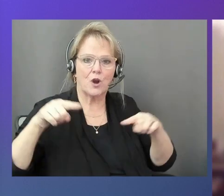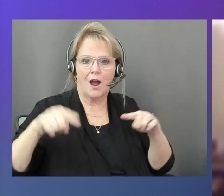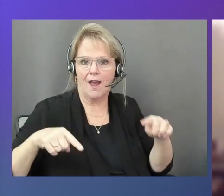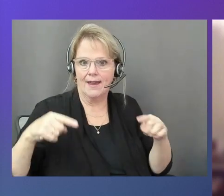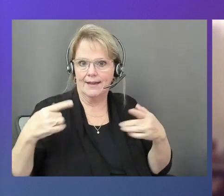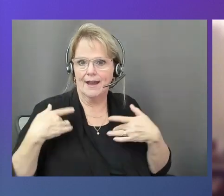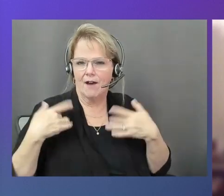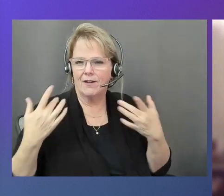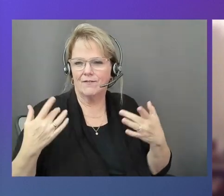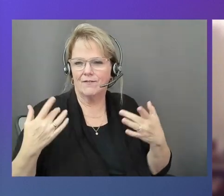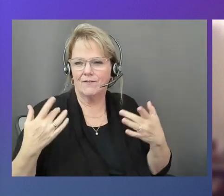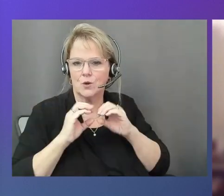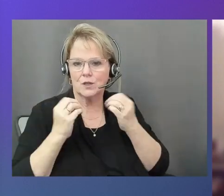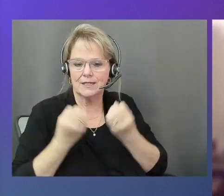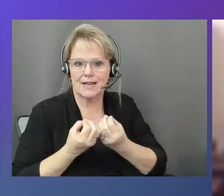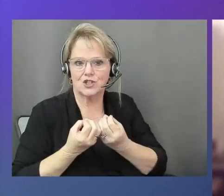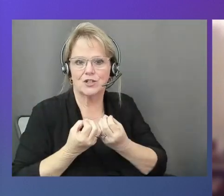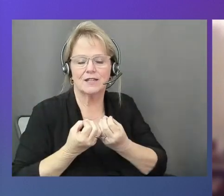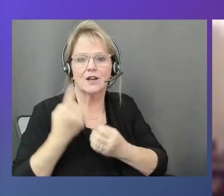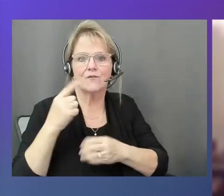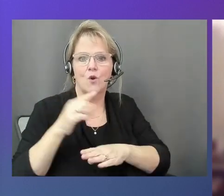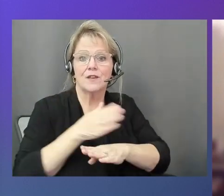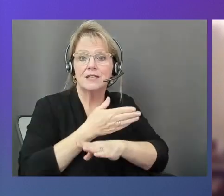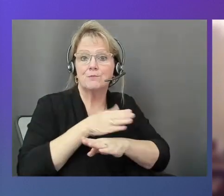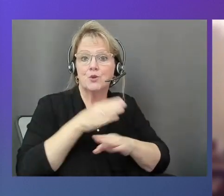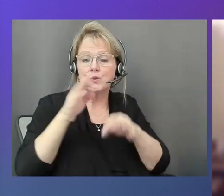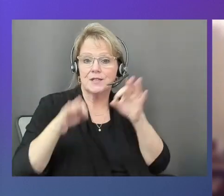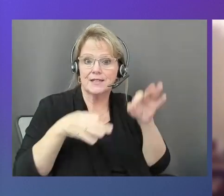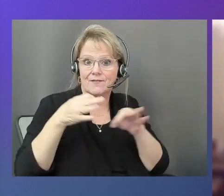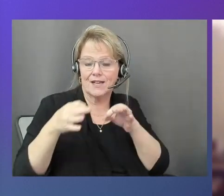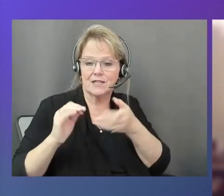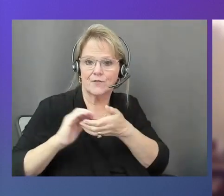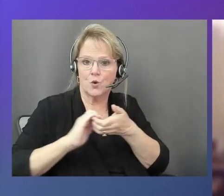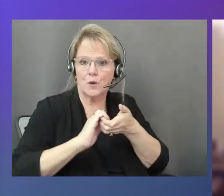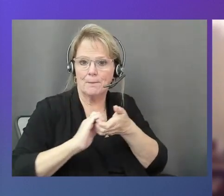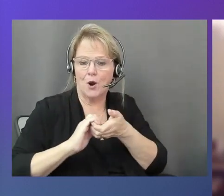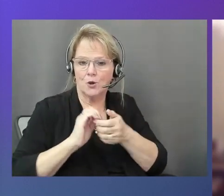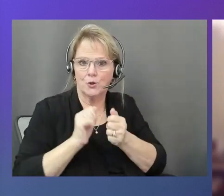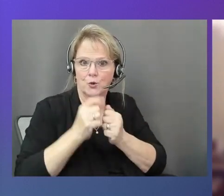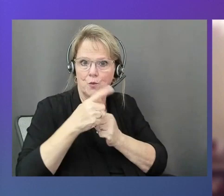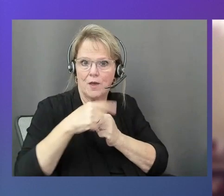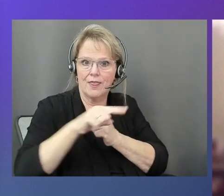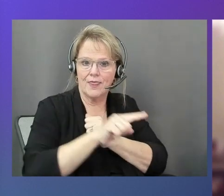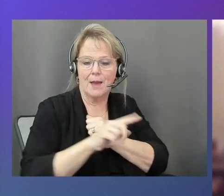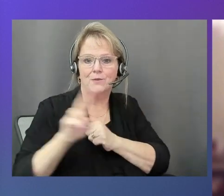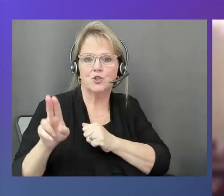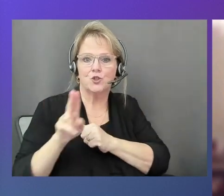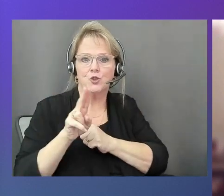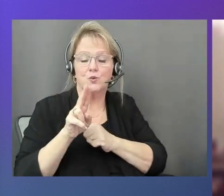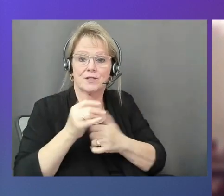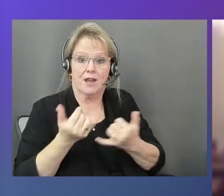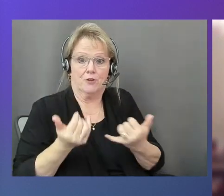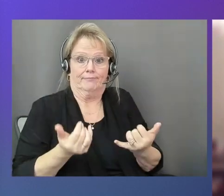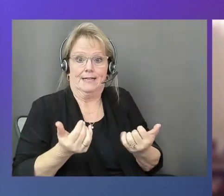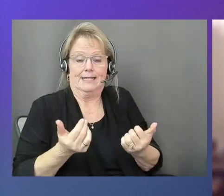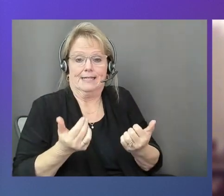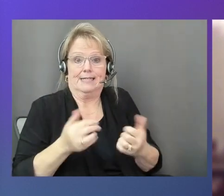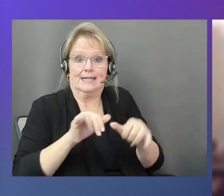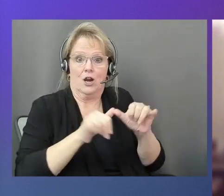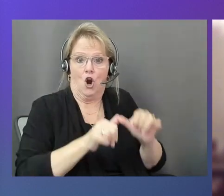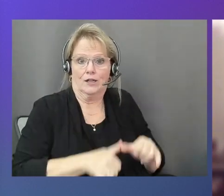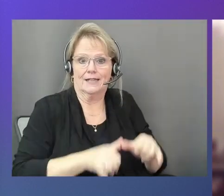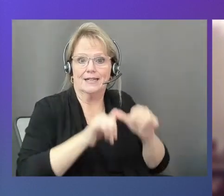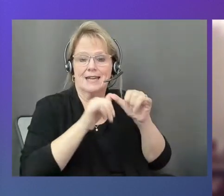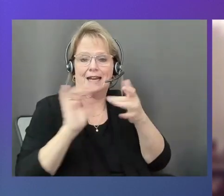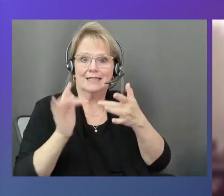Lightning in a Bottle 2023, we partnered with DoLab to take their existing network architecture and improve it to satisfy the needs of their